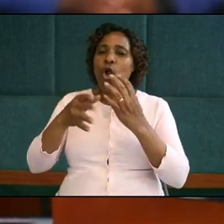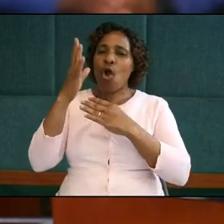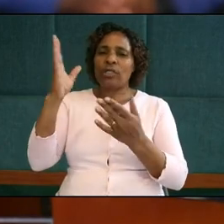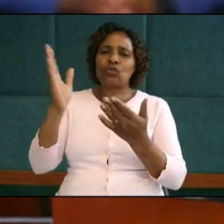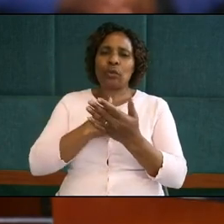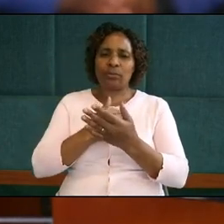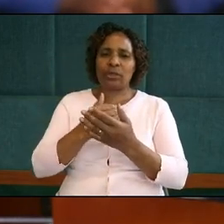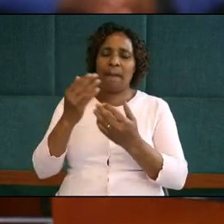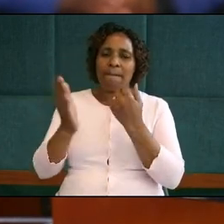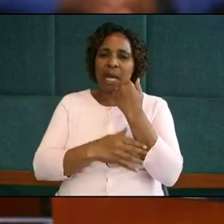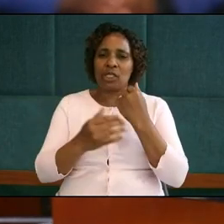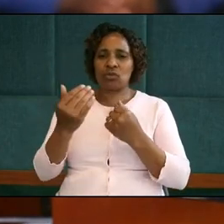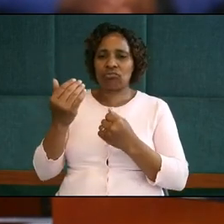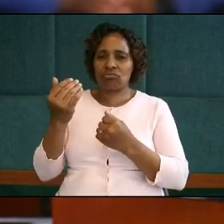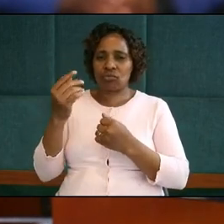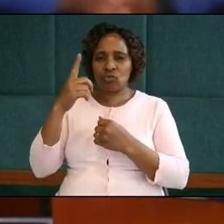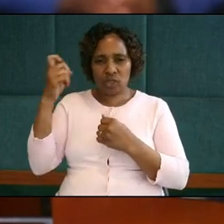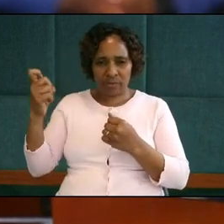generous offering.